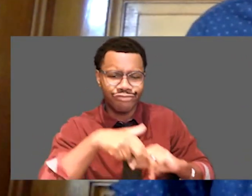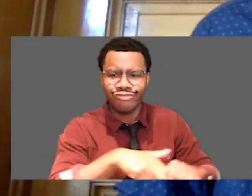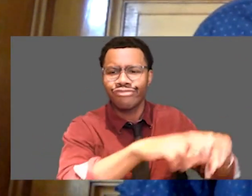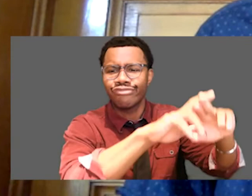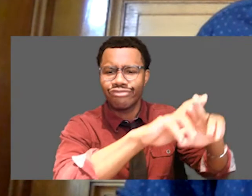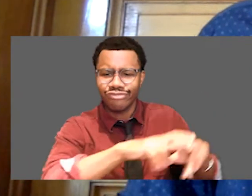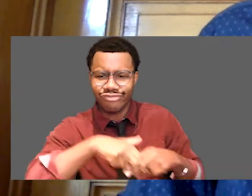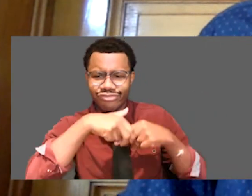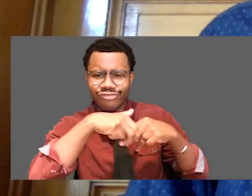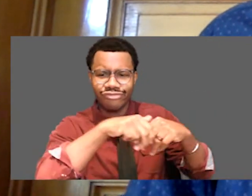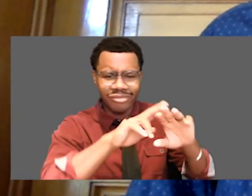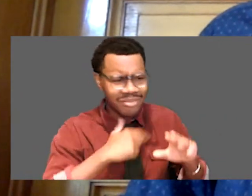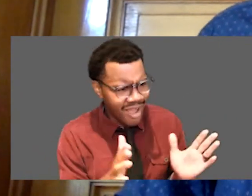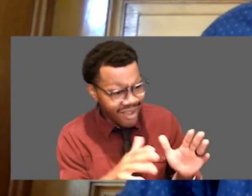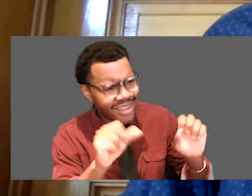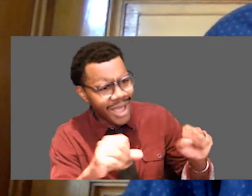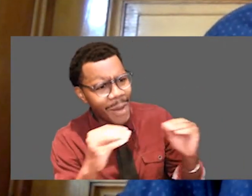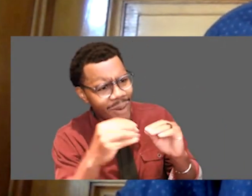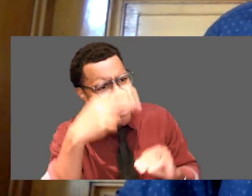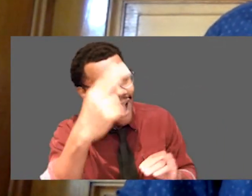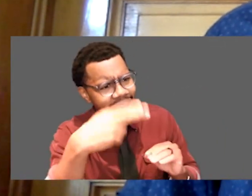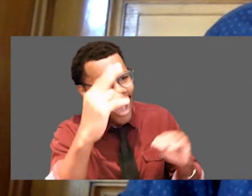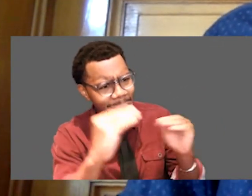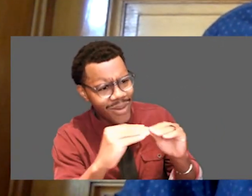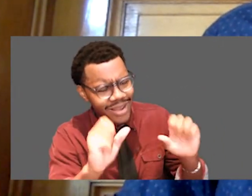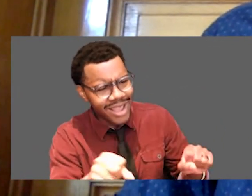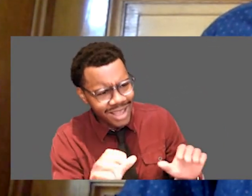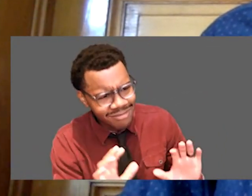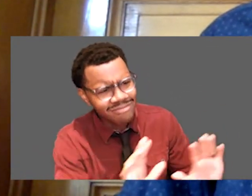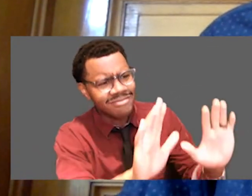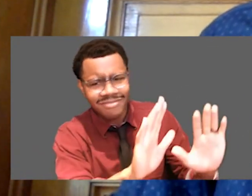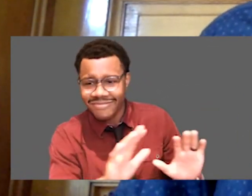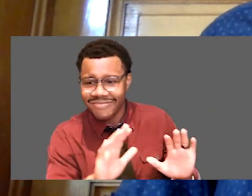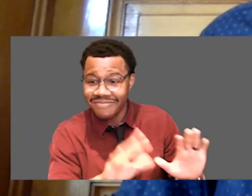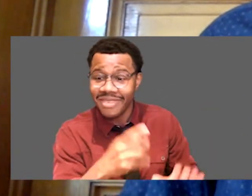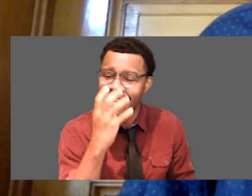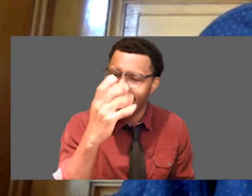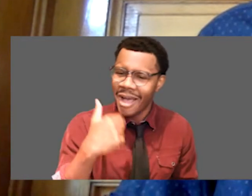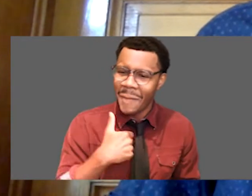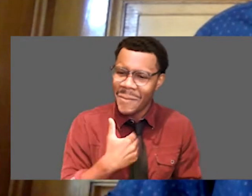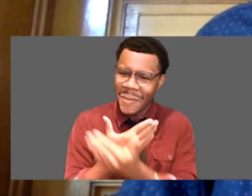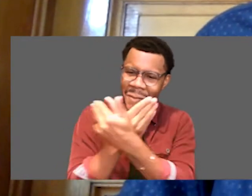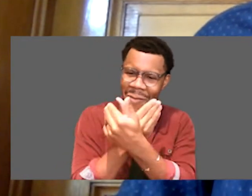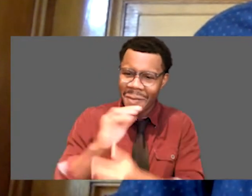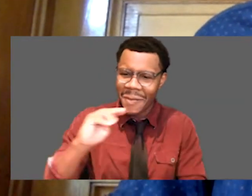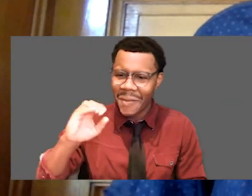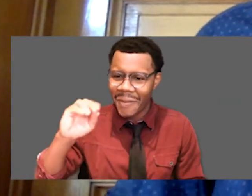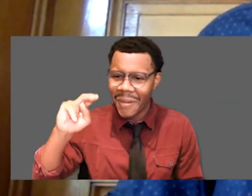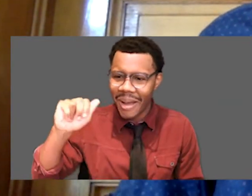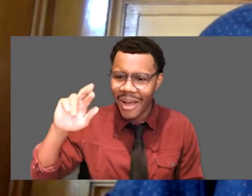into open air, flapping and shouting, "I am a monarch, I am a